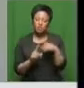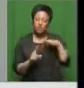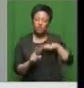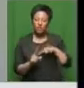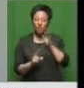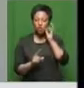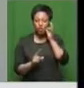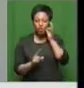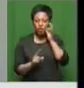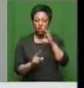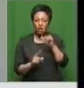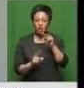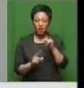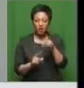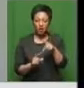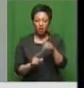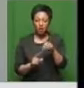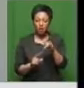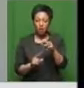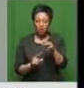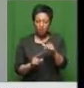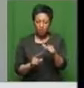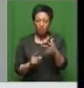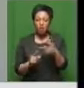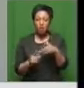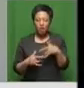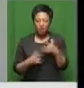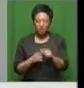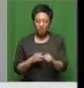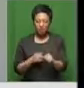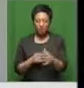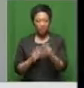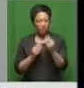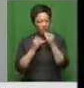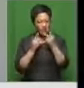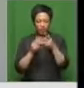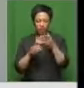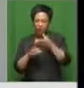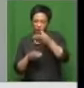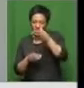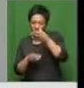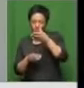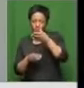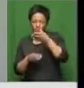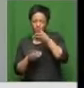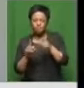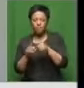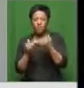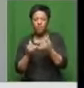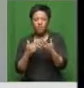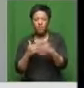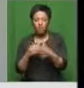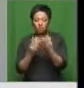sugarcane polymer is it gives you the shelf life that you would normally need, say from a plastic or glass bottle, and the moment it's put